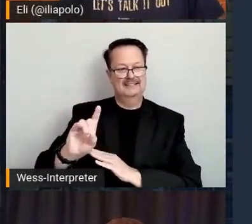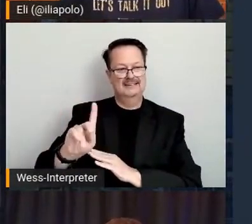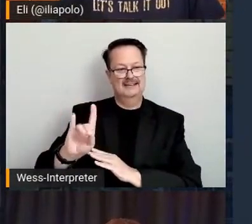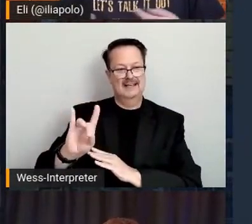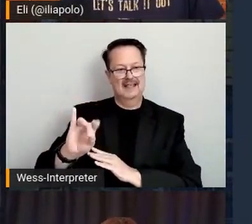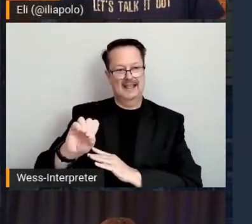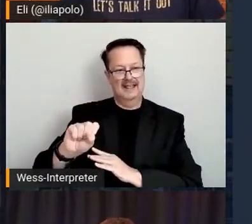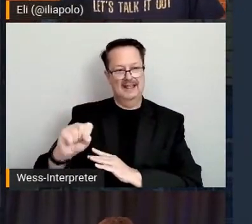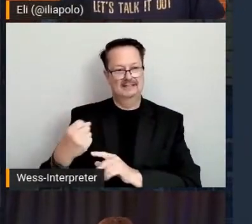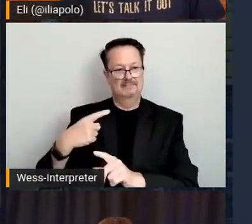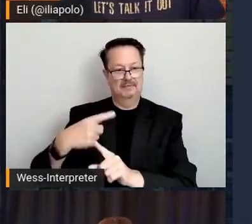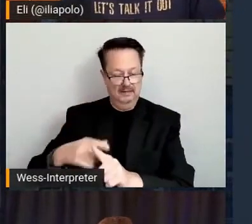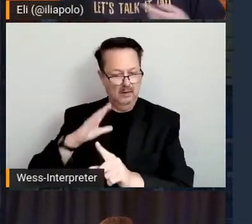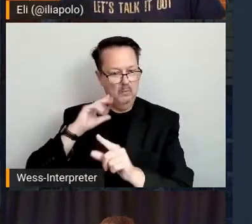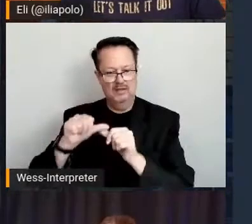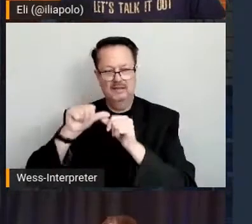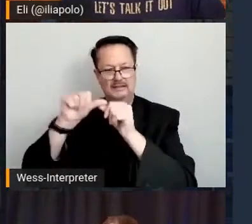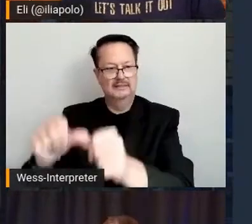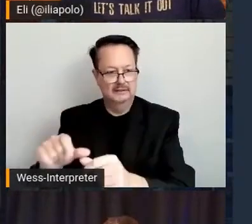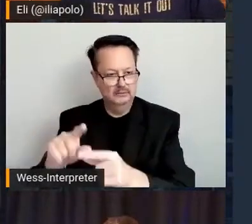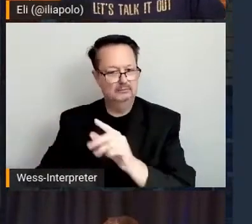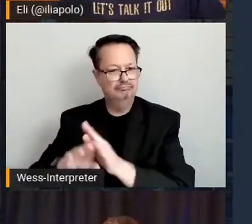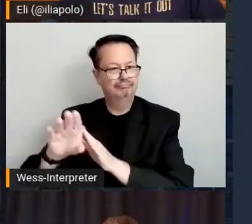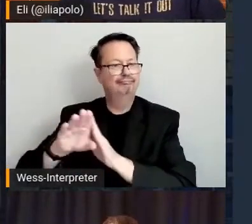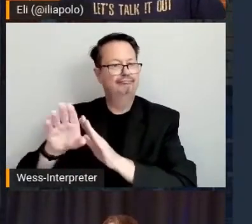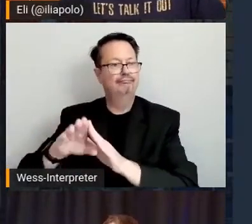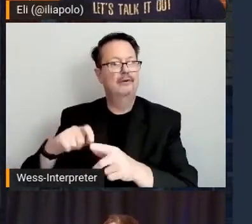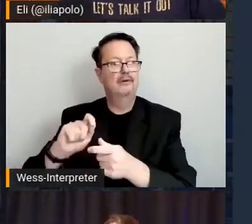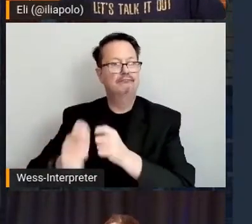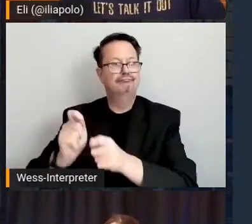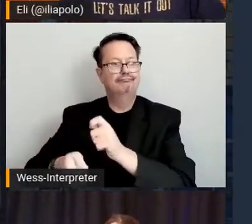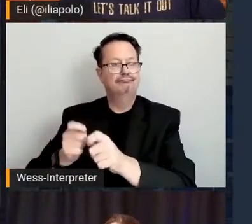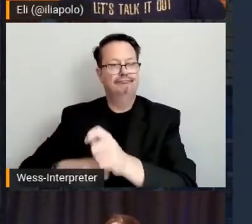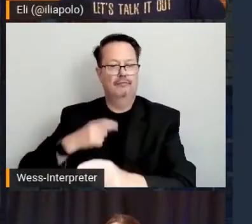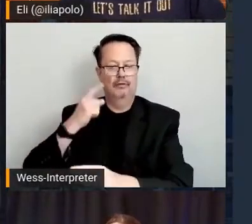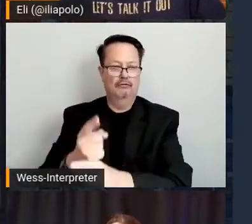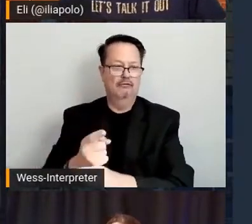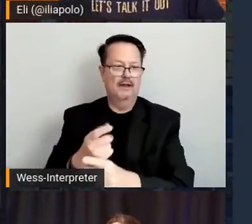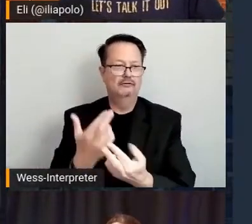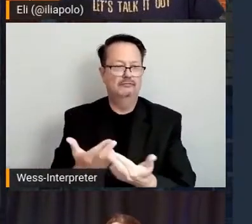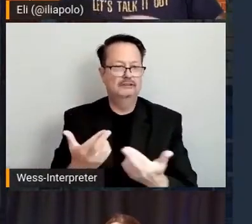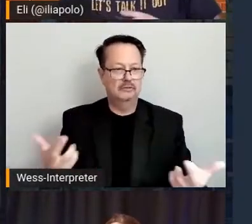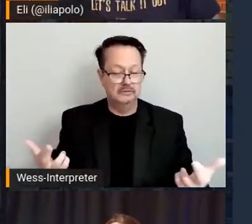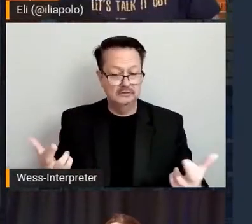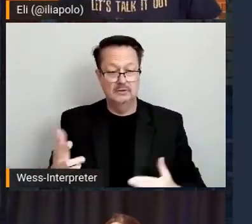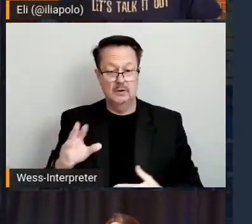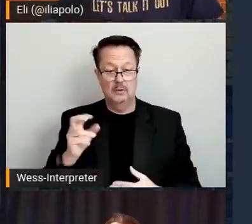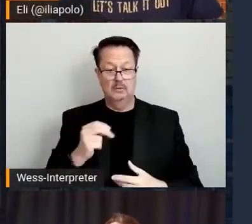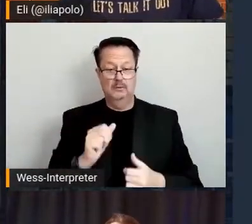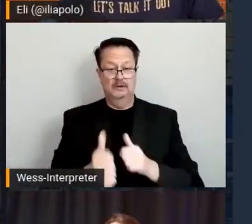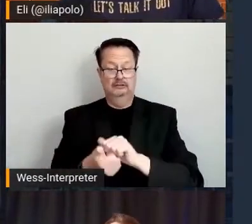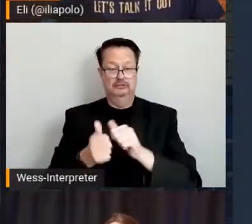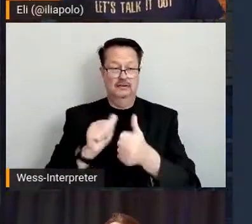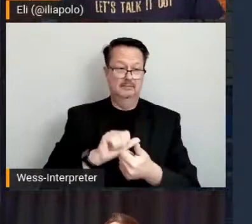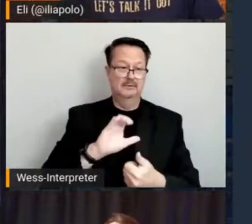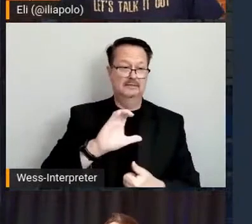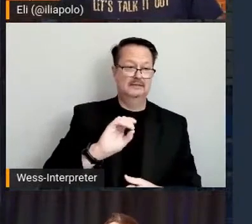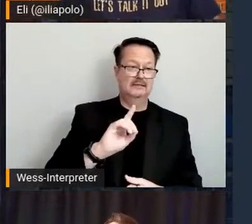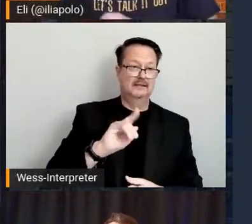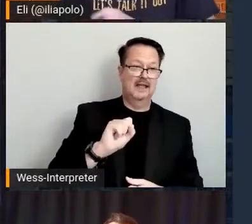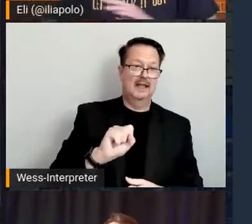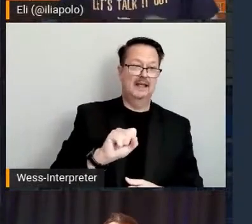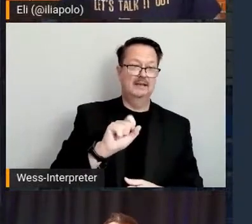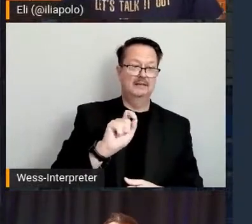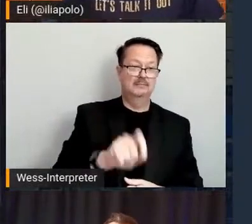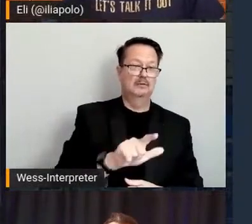will continue to do so, but with the correct resource. So when we change from CDK8s Plus 21 to 22, we